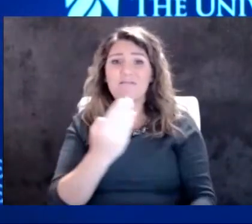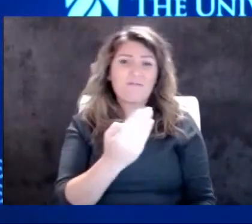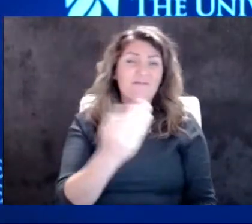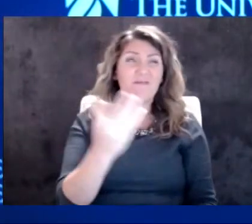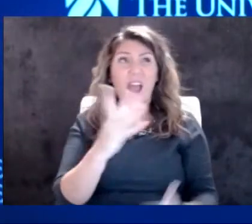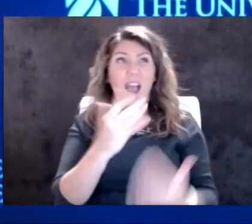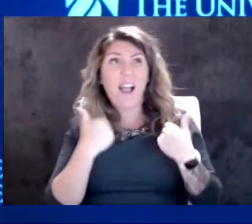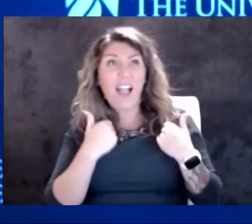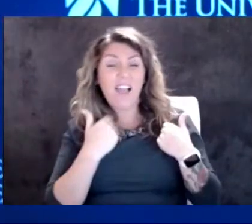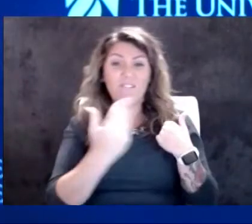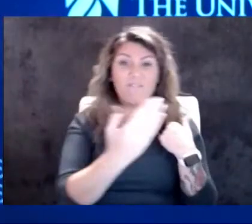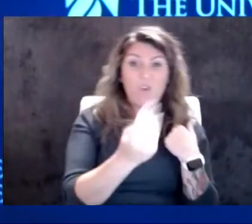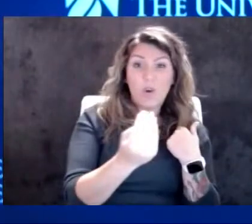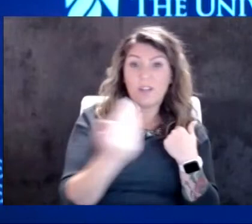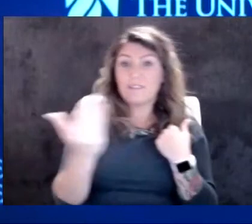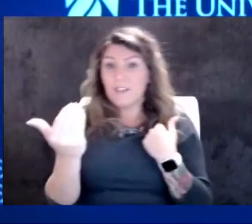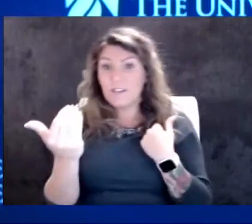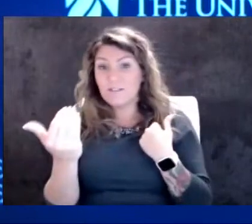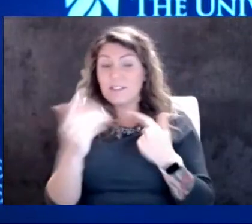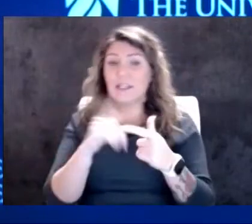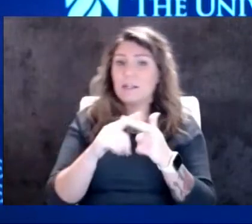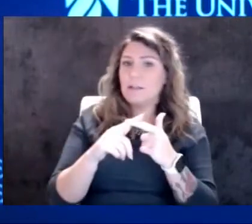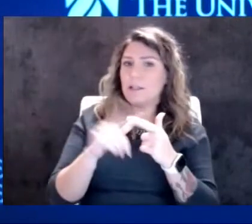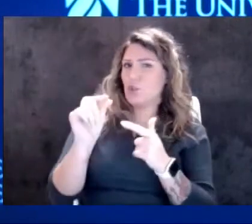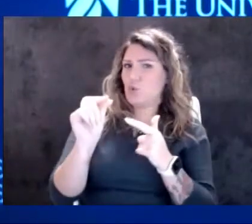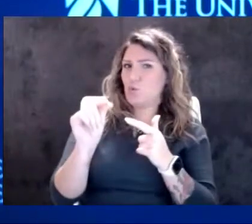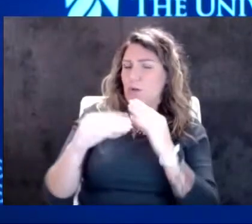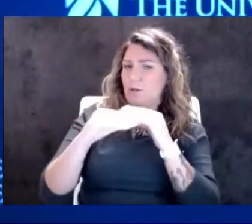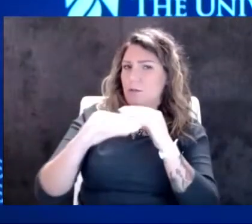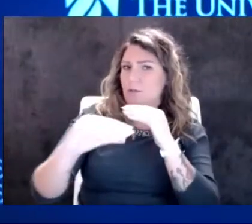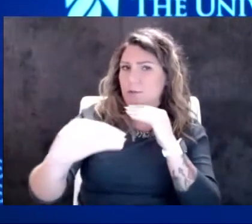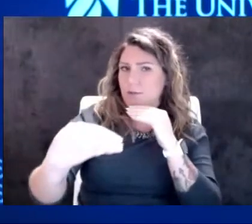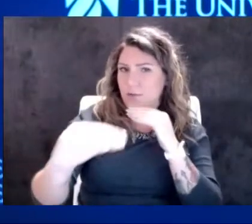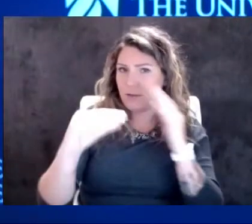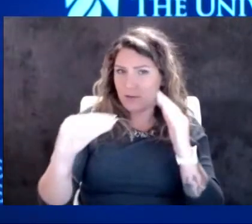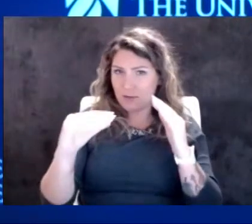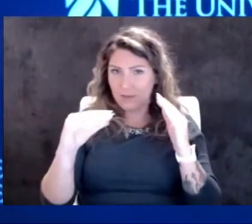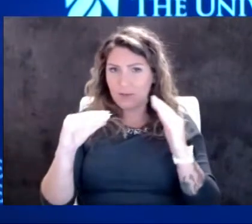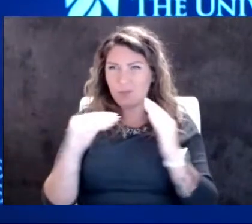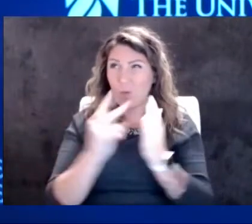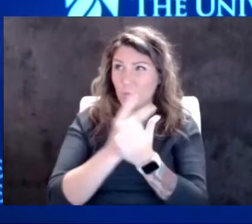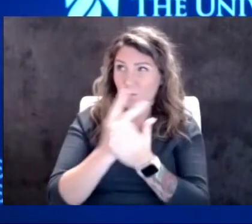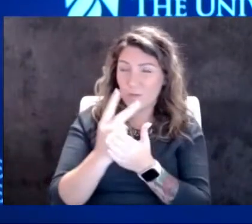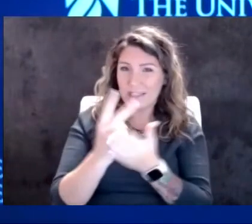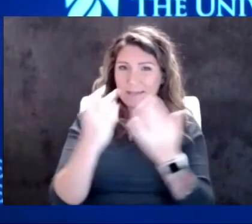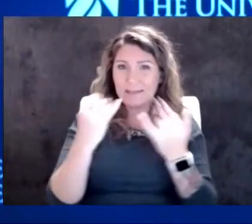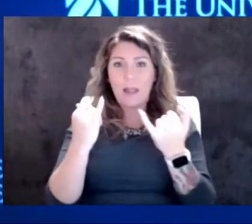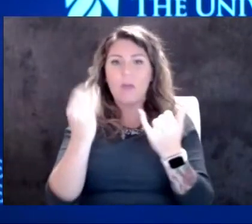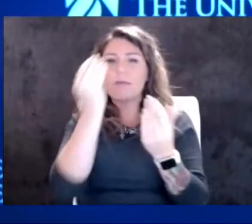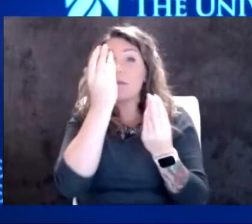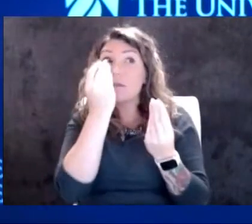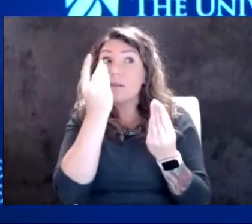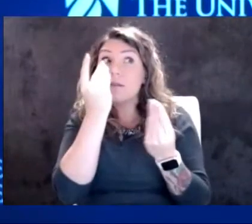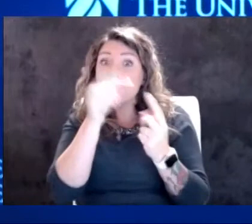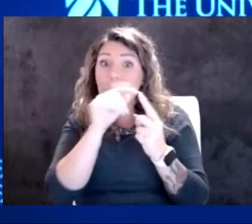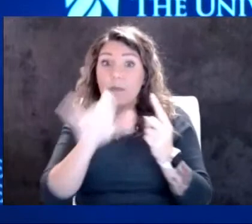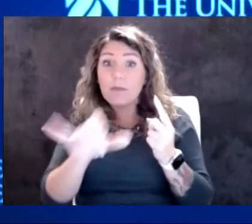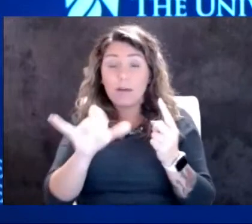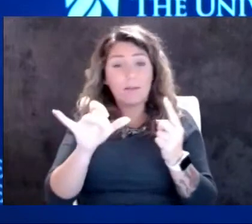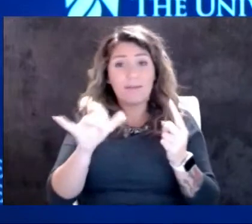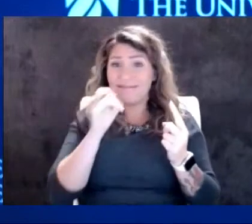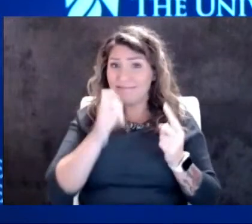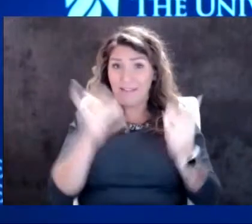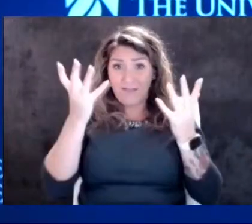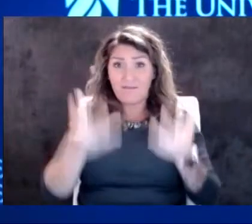and we've been holding steady there for over a week, 2 weeks almost. And so I think we have to think very clearly about this. We are not out of the